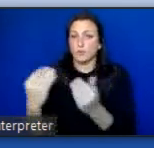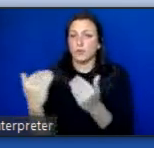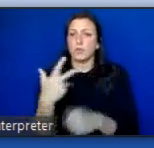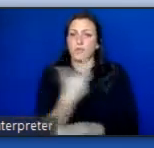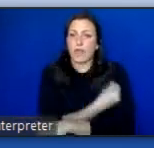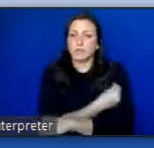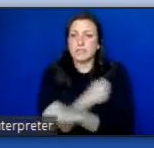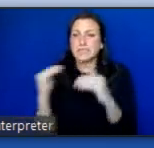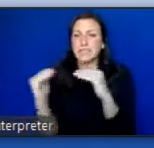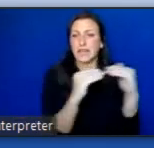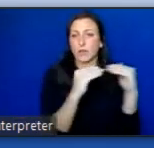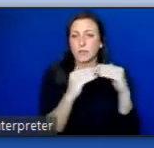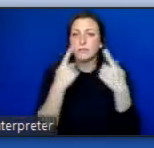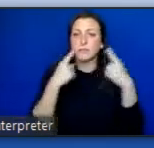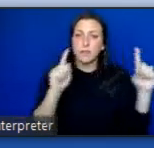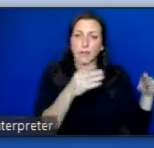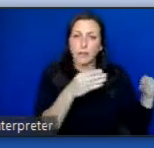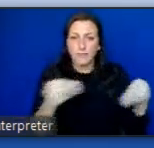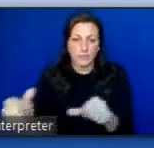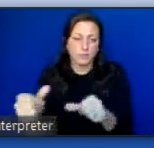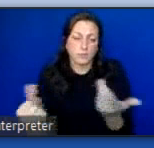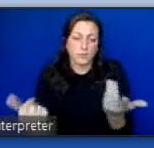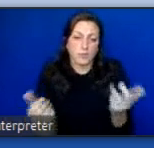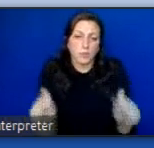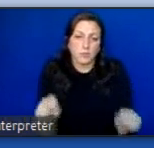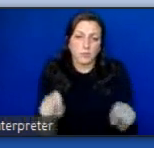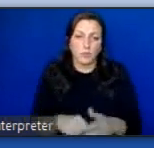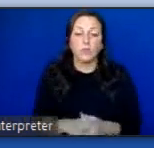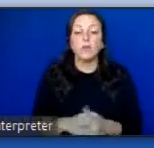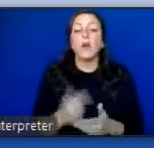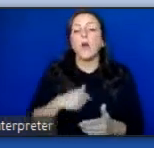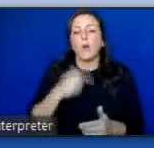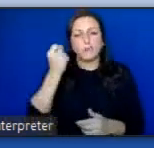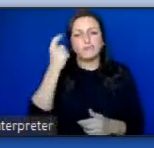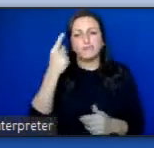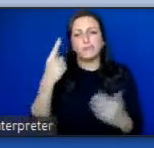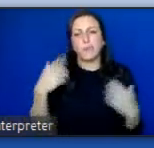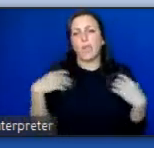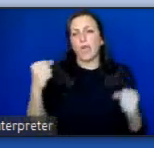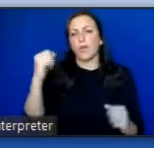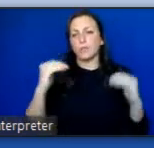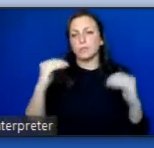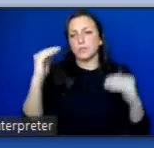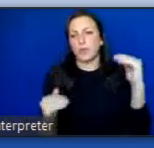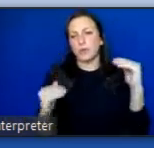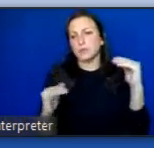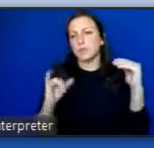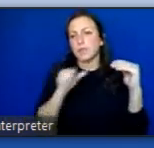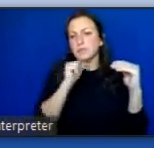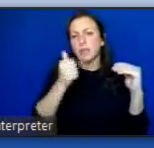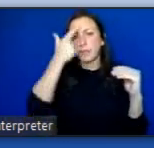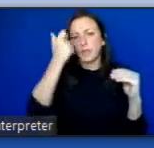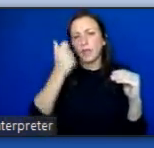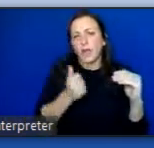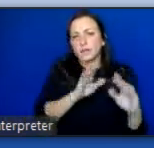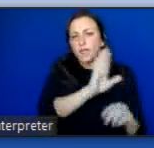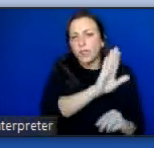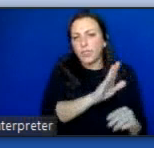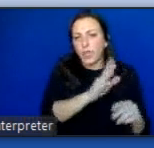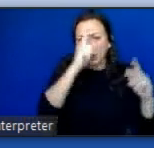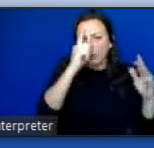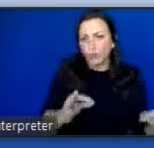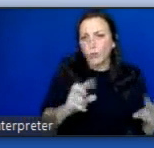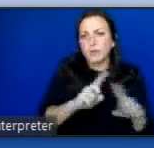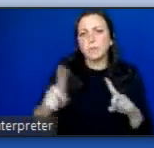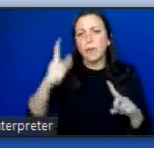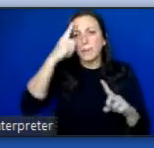and efficiently as possible. We recognize that health disparities are not the result of individual choices, but rather the